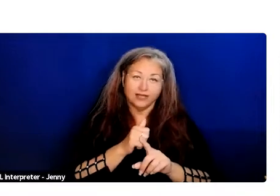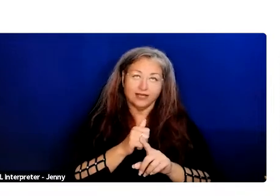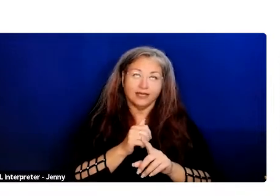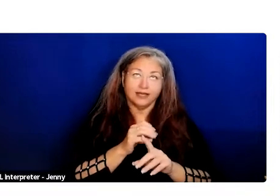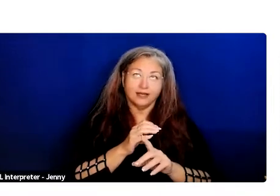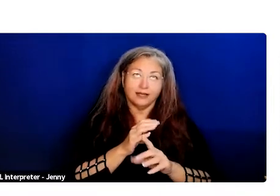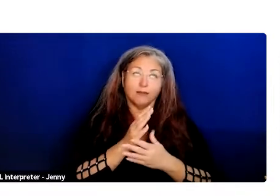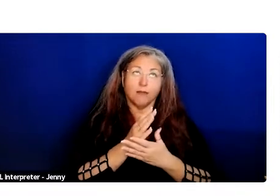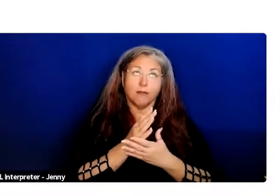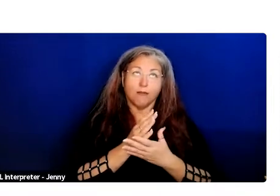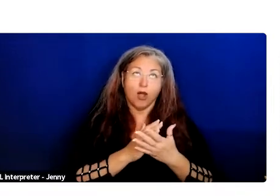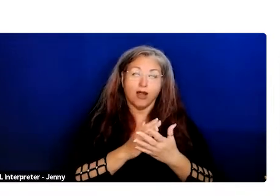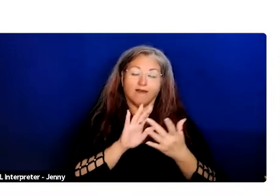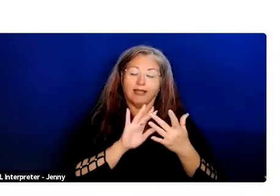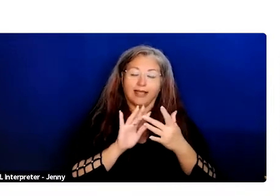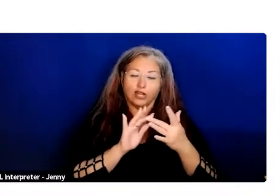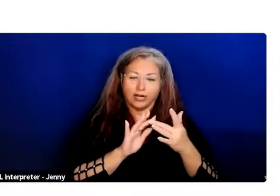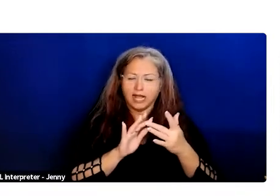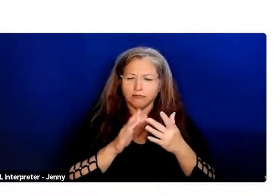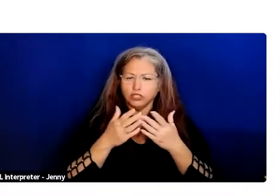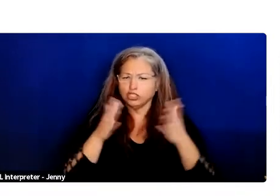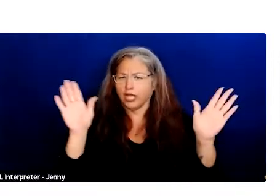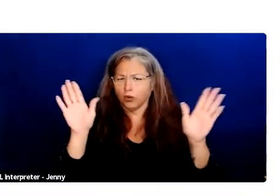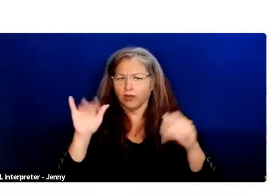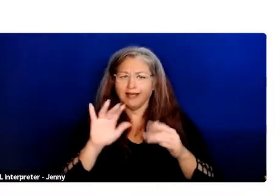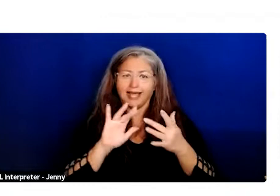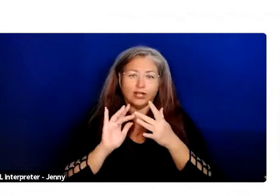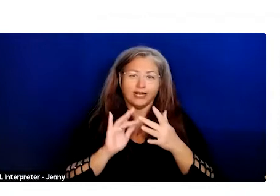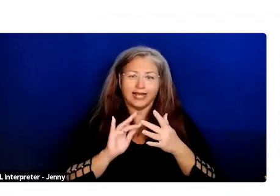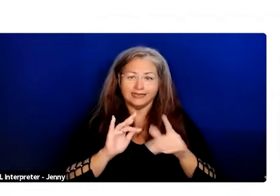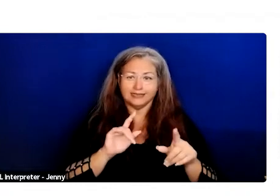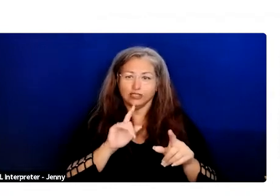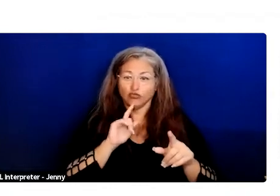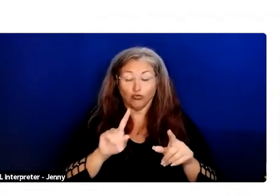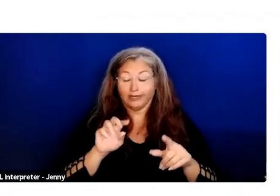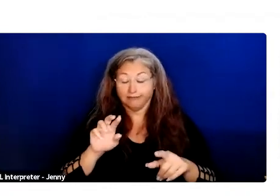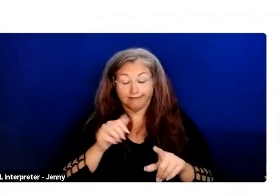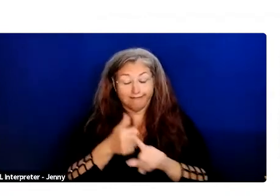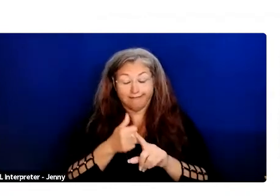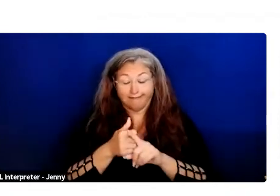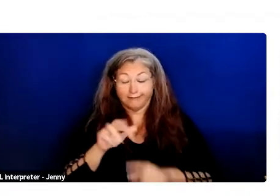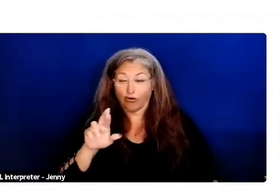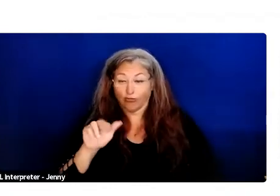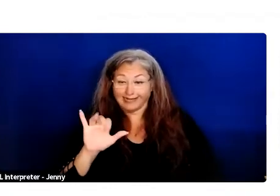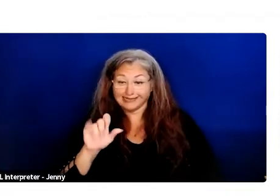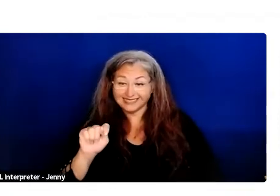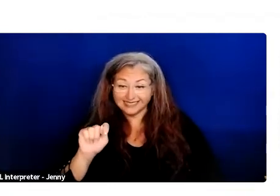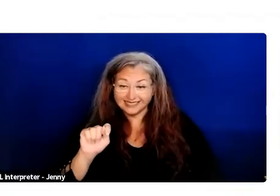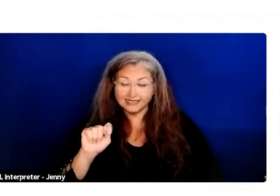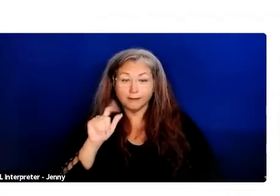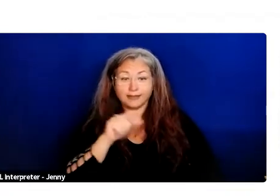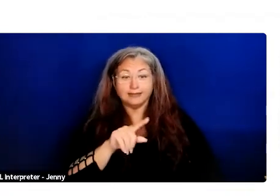part of the internet entirely, right? The internet is really inherently racist because the internet was